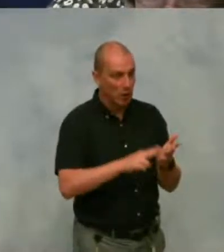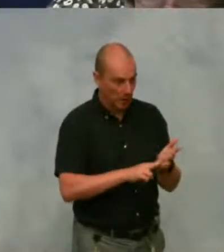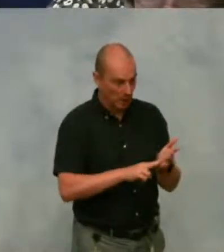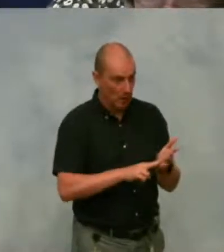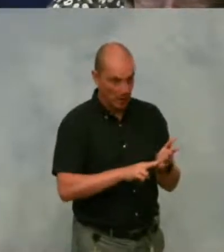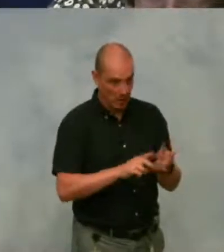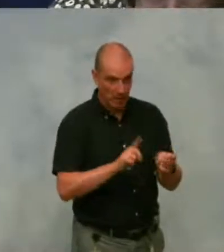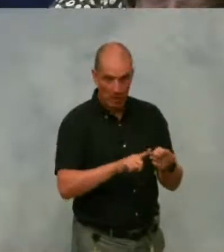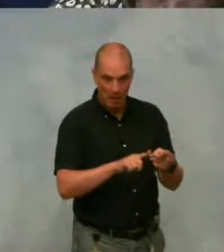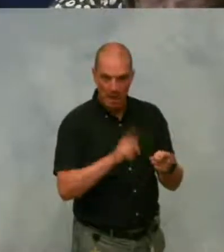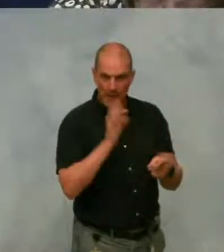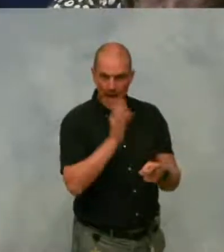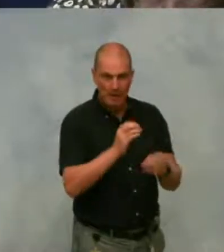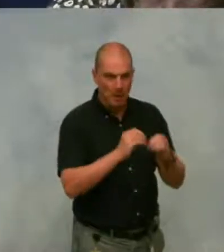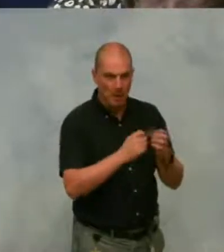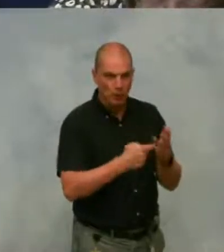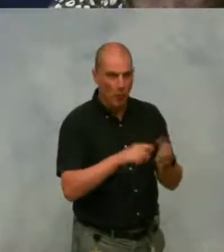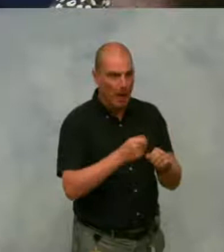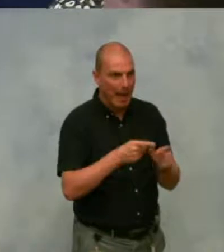have Councillor Brogan?